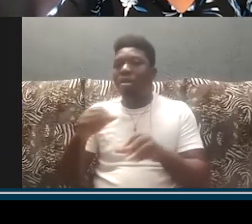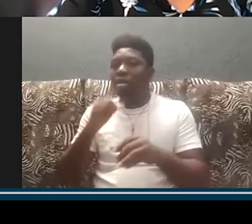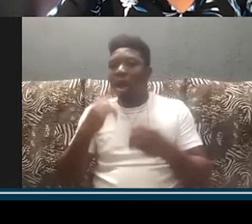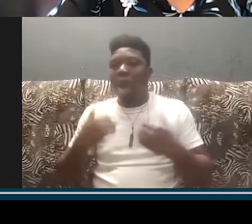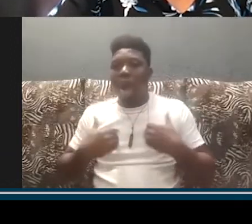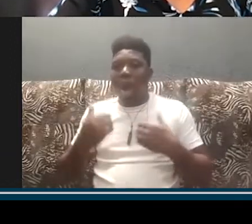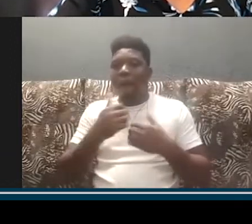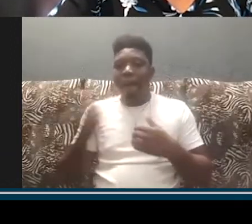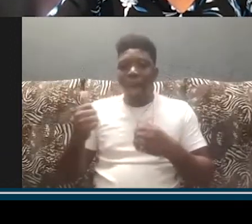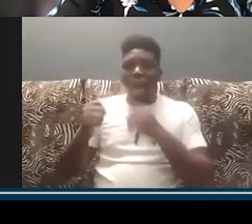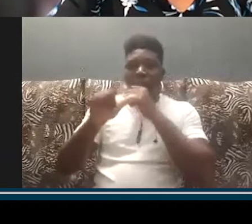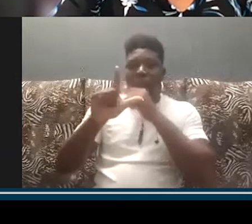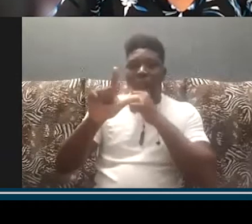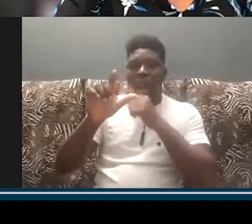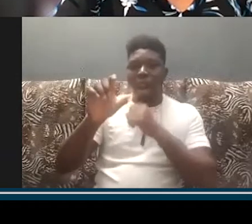disability, doesn't have a lens about